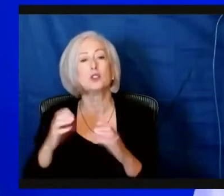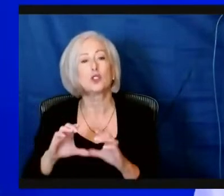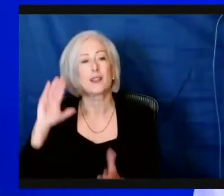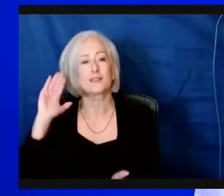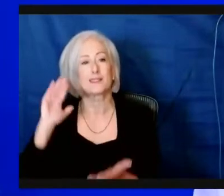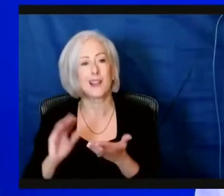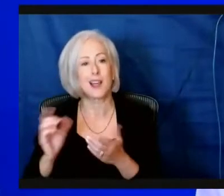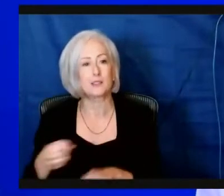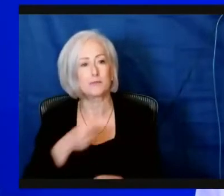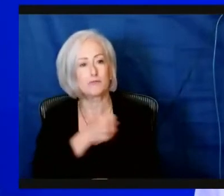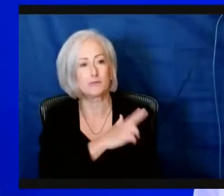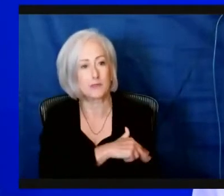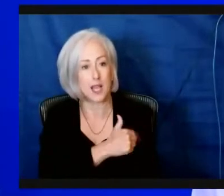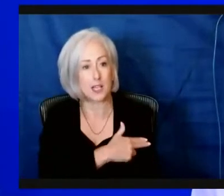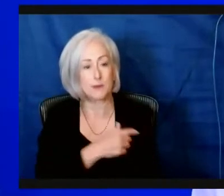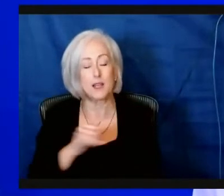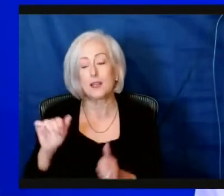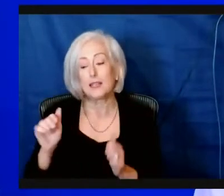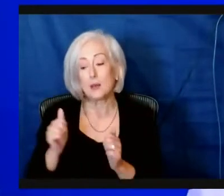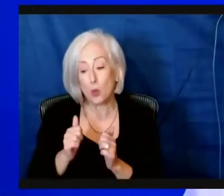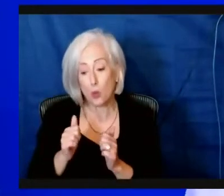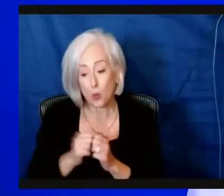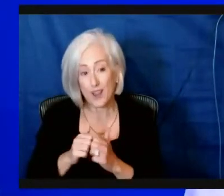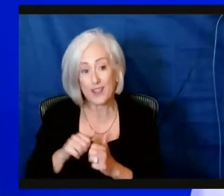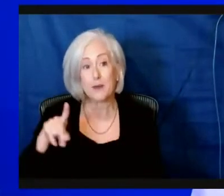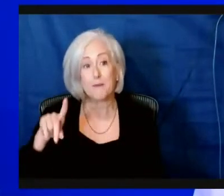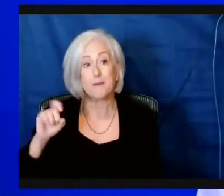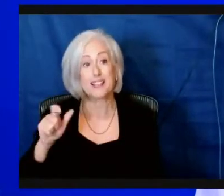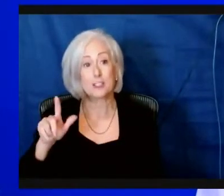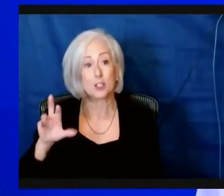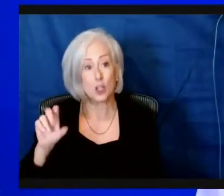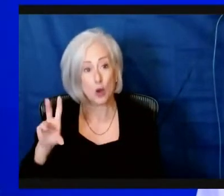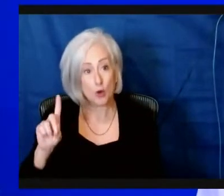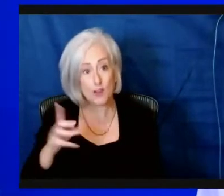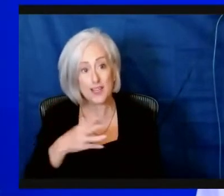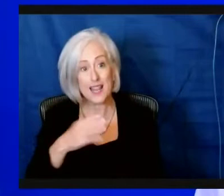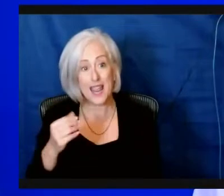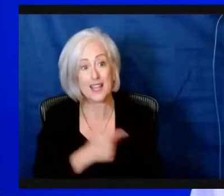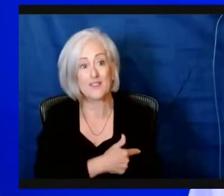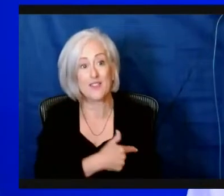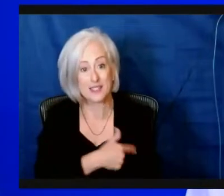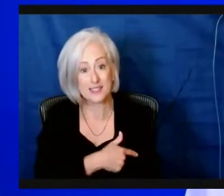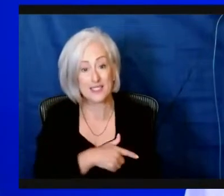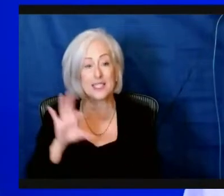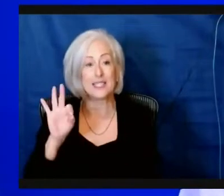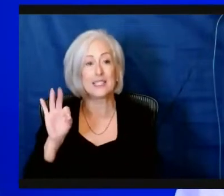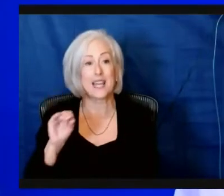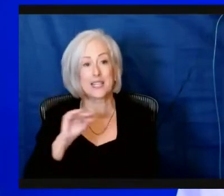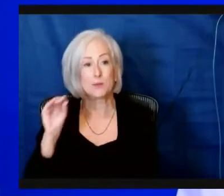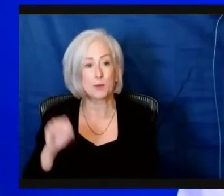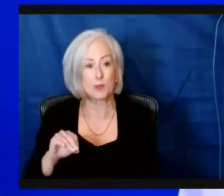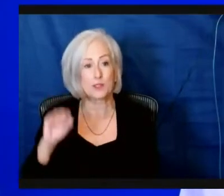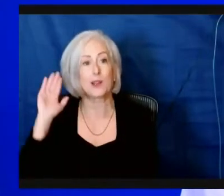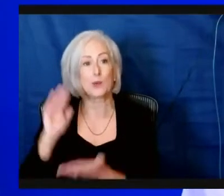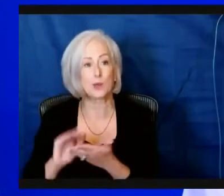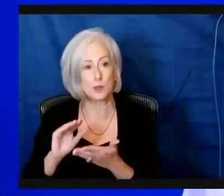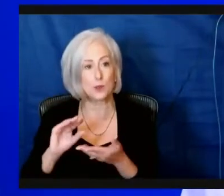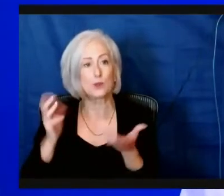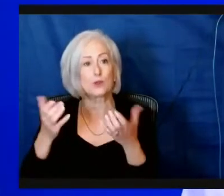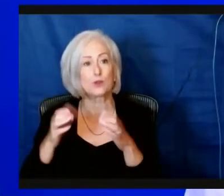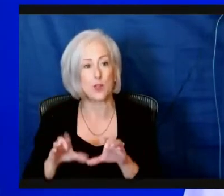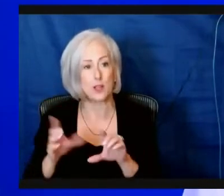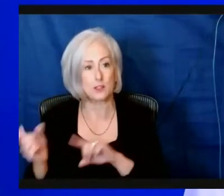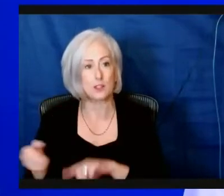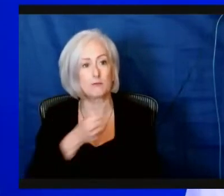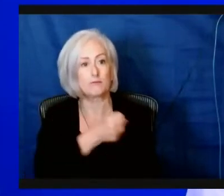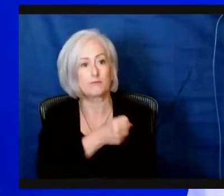top of that vaccine protection, you have a 90% reduction in going to the hospital as well. Just as you said, it